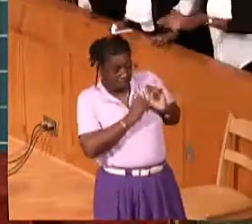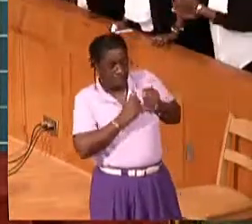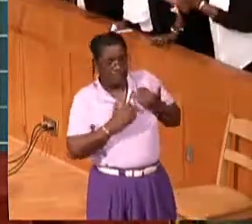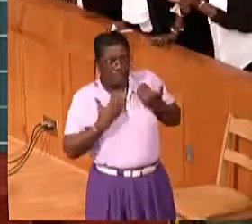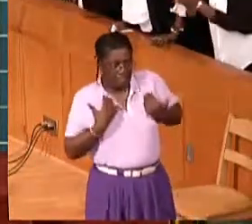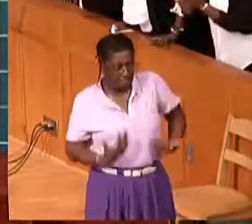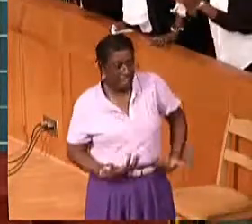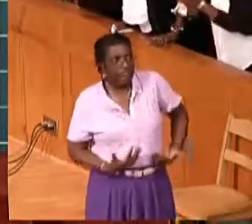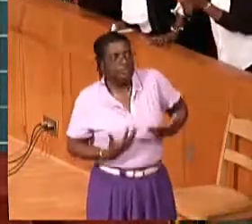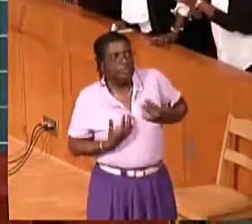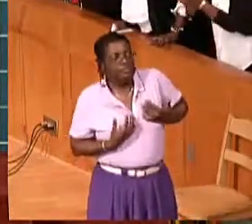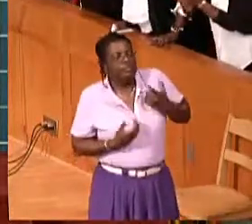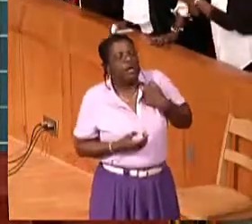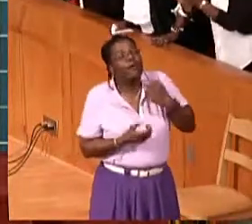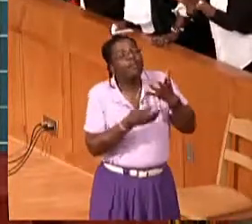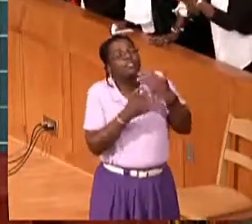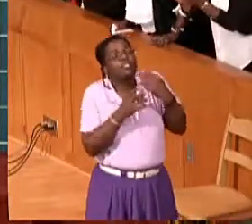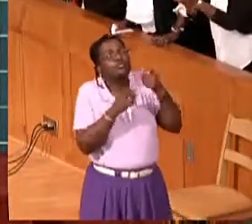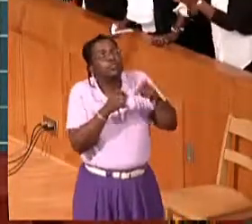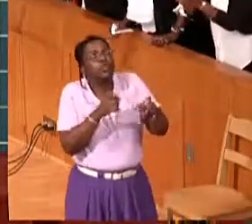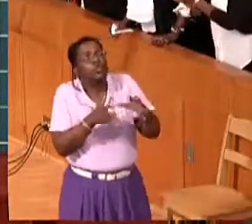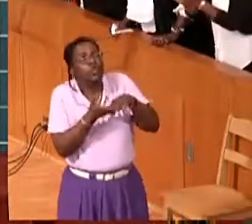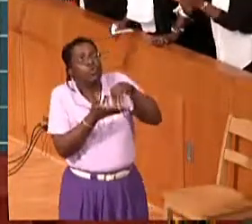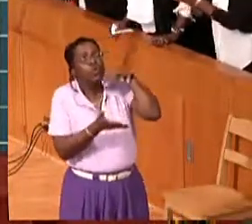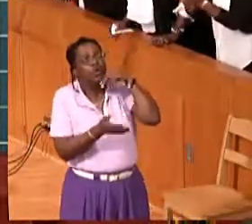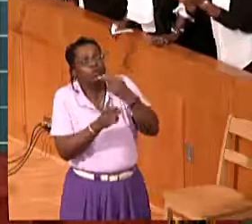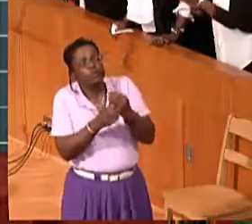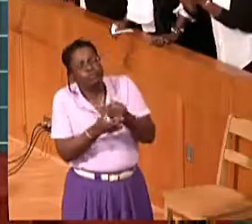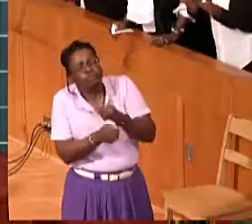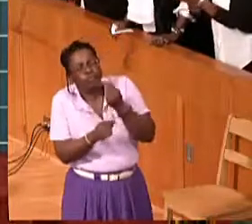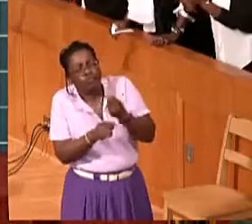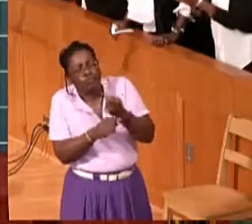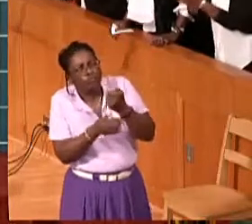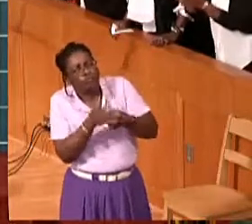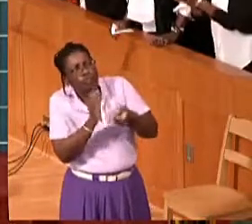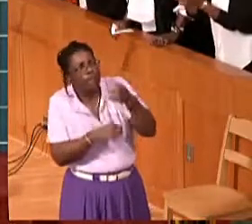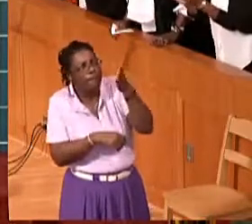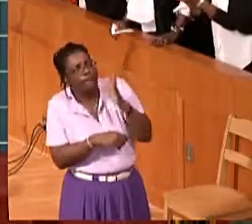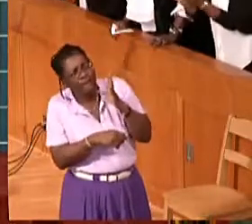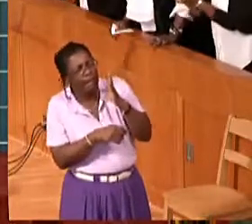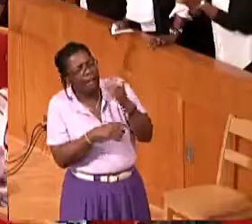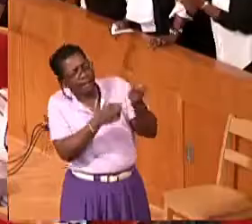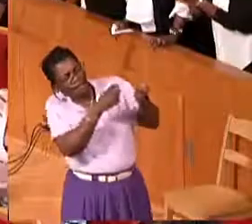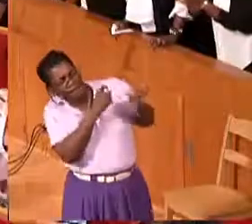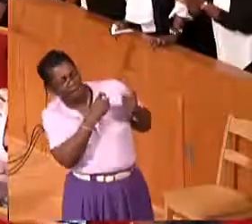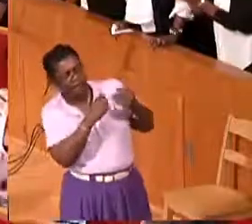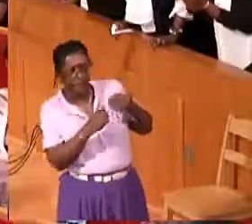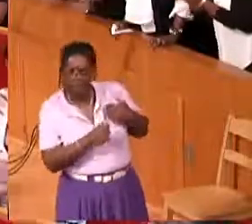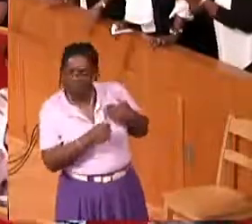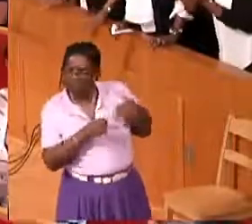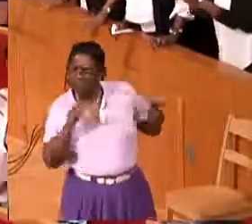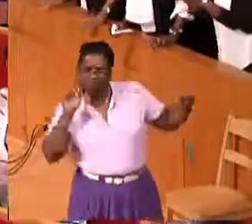anybody here who's going to use what God gave you? Grab your neighbor by the hand and say, neighbor,